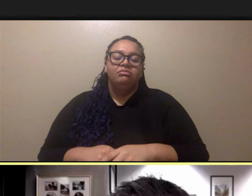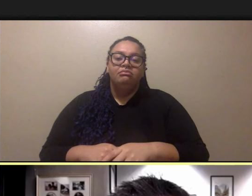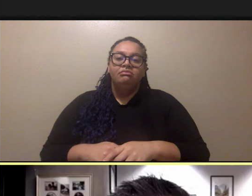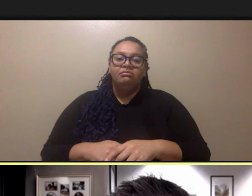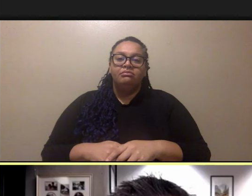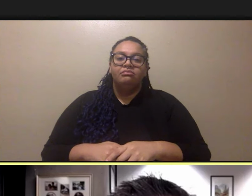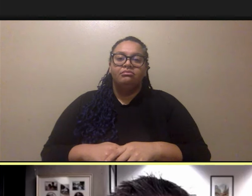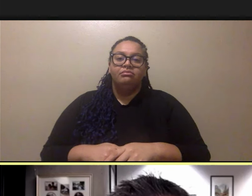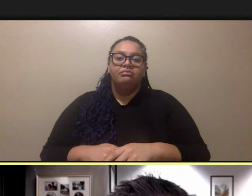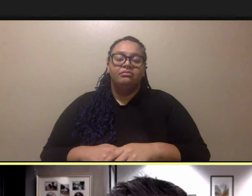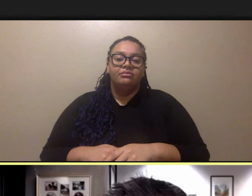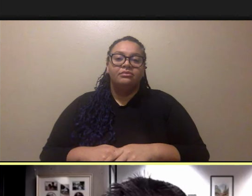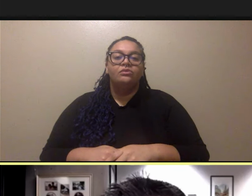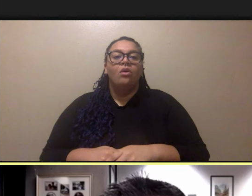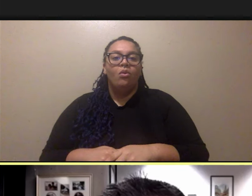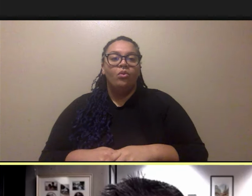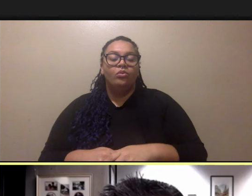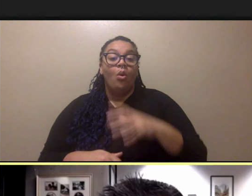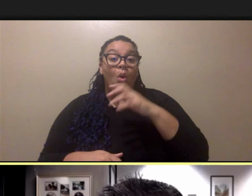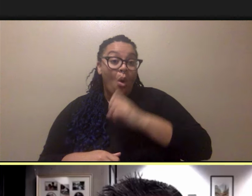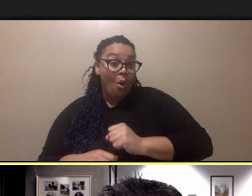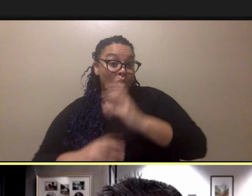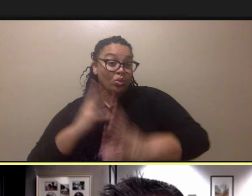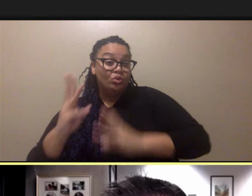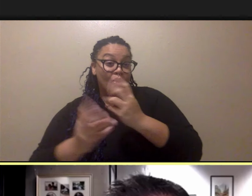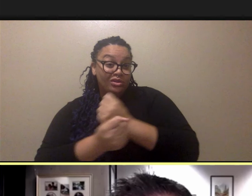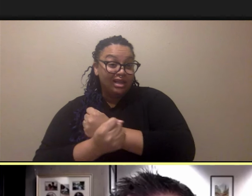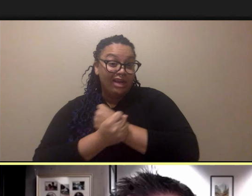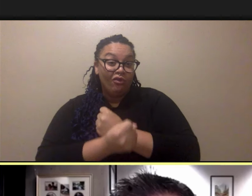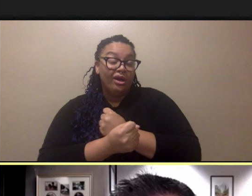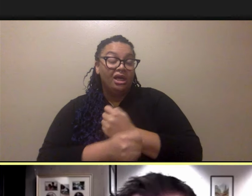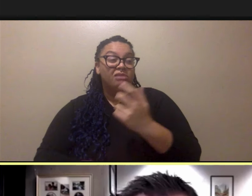So old world slavery, going back to